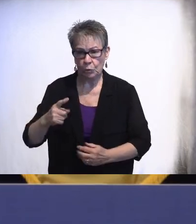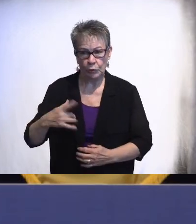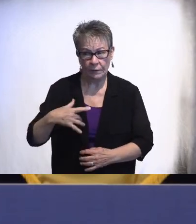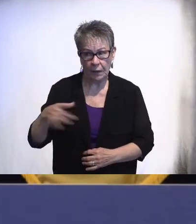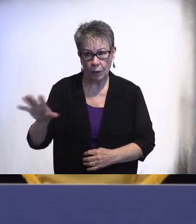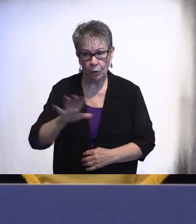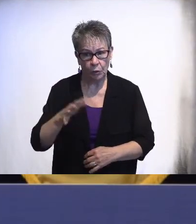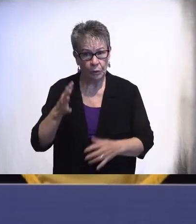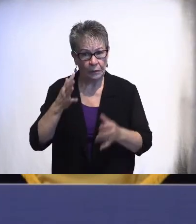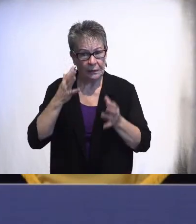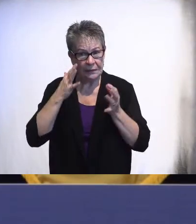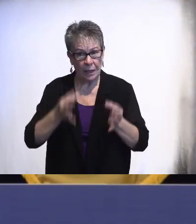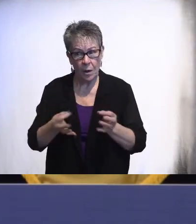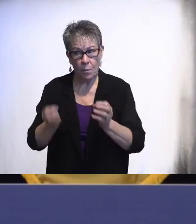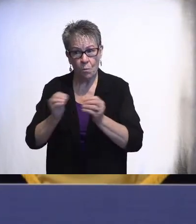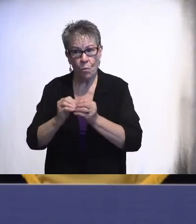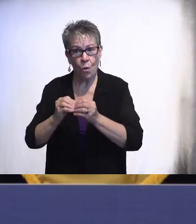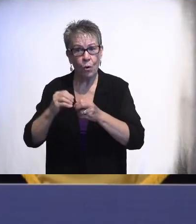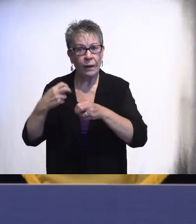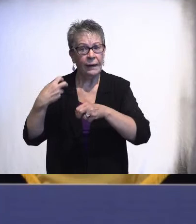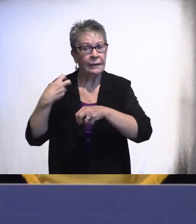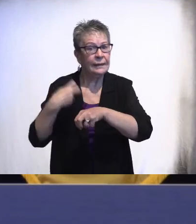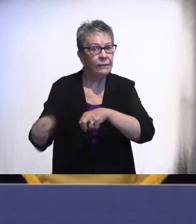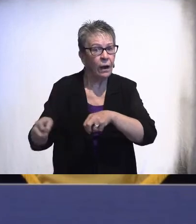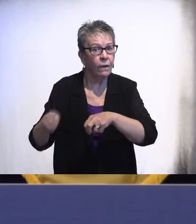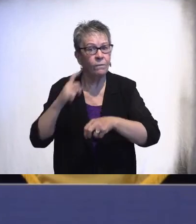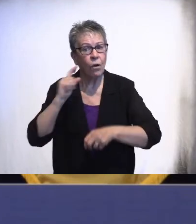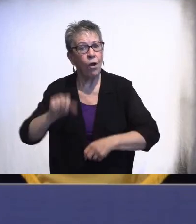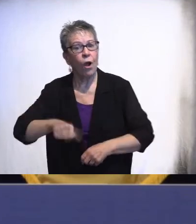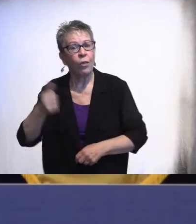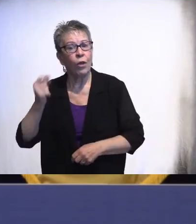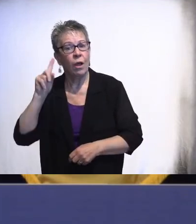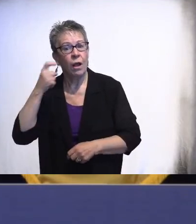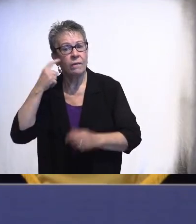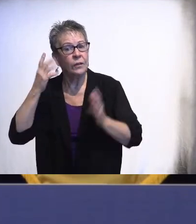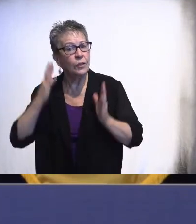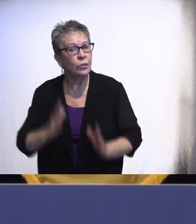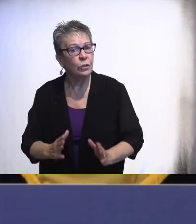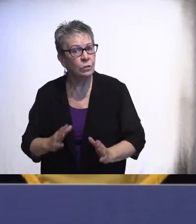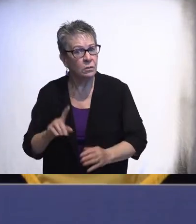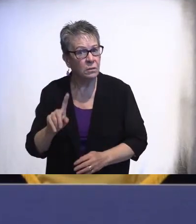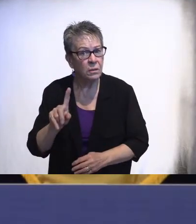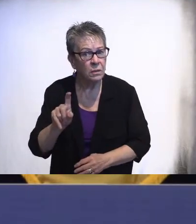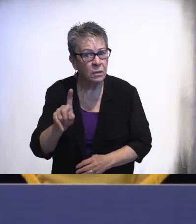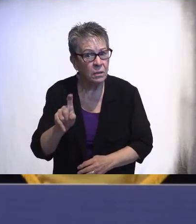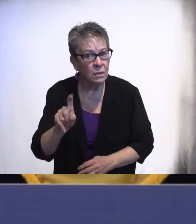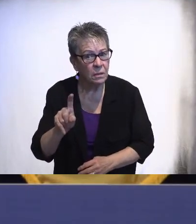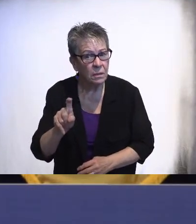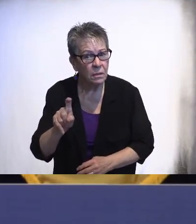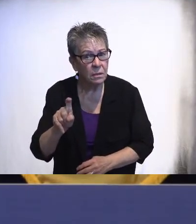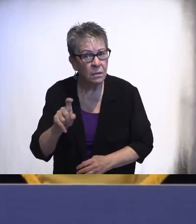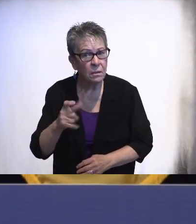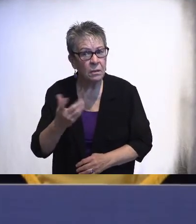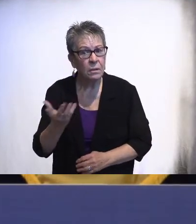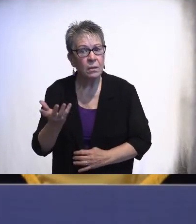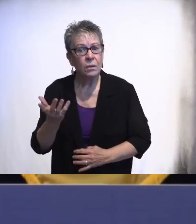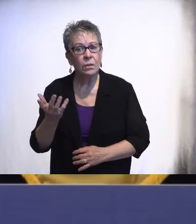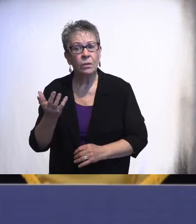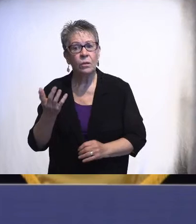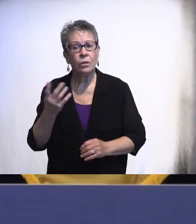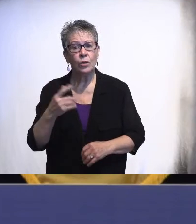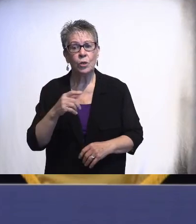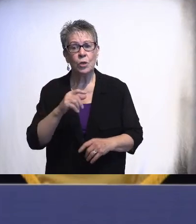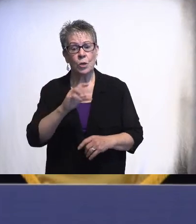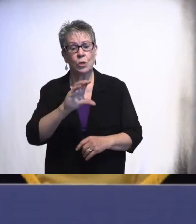their mandates in place? And then just one off-topic question. Charter school groups have been critical of your administration's decision to block expansion